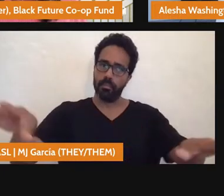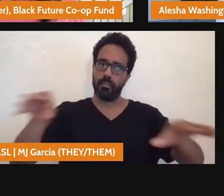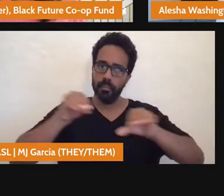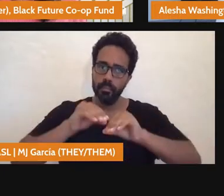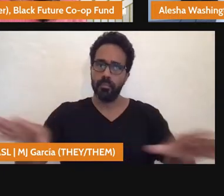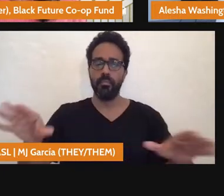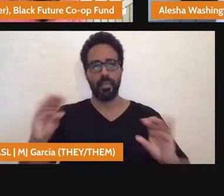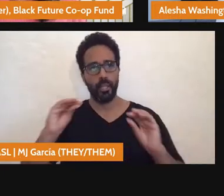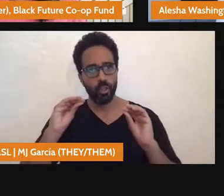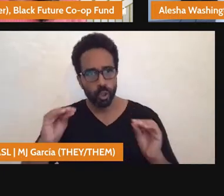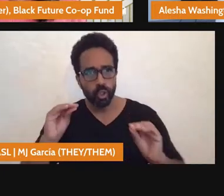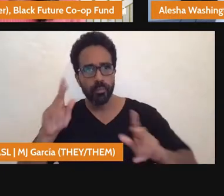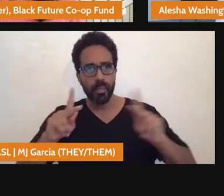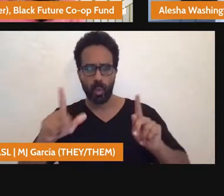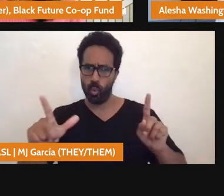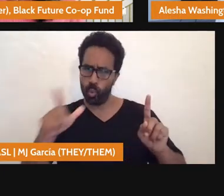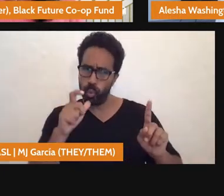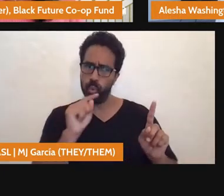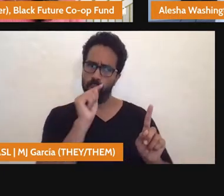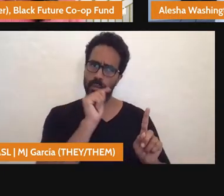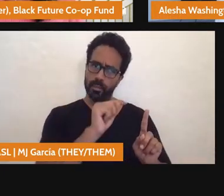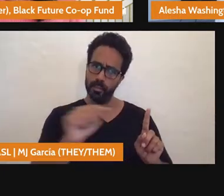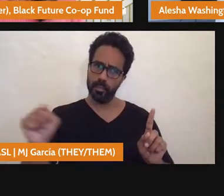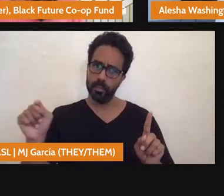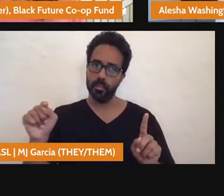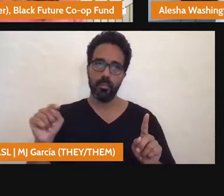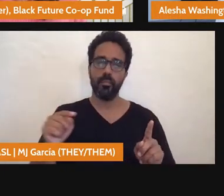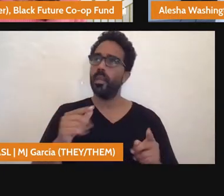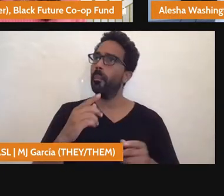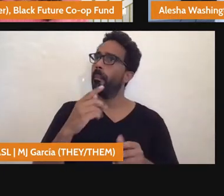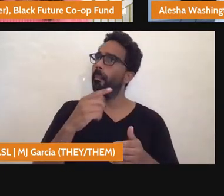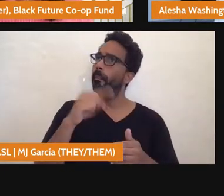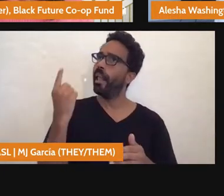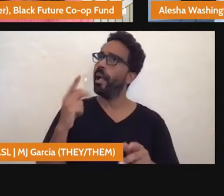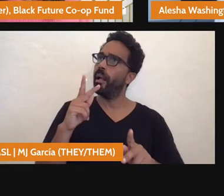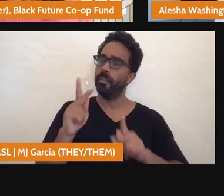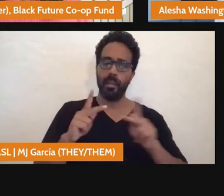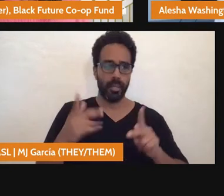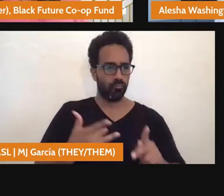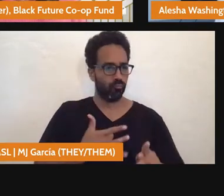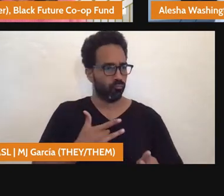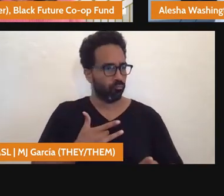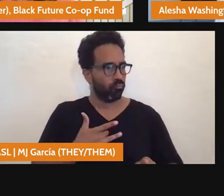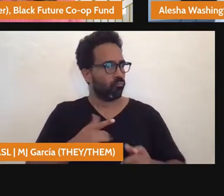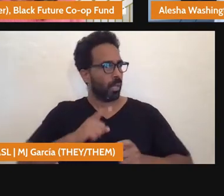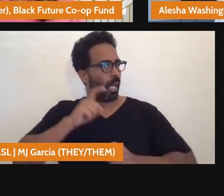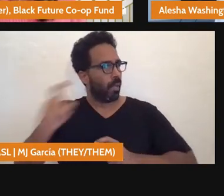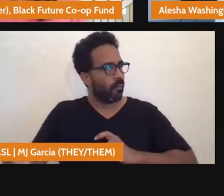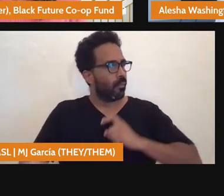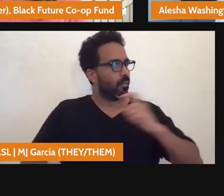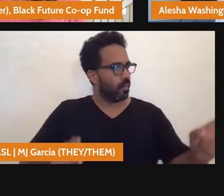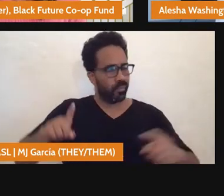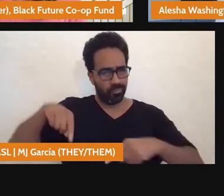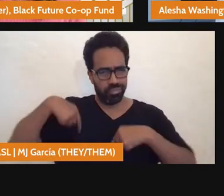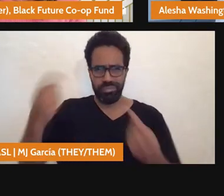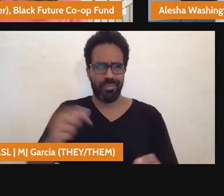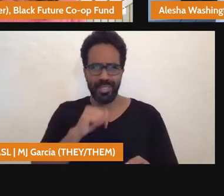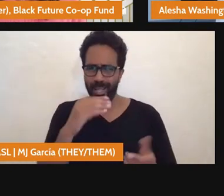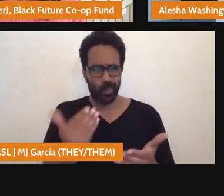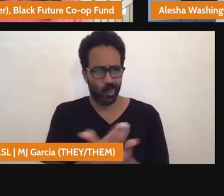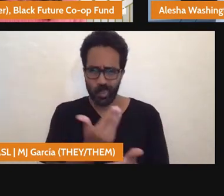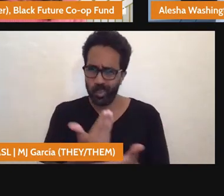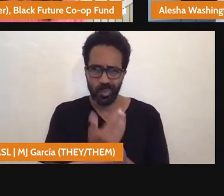community on Black generosity. This is not a new concept. I love that Shona pointed out that what we see in